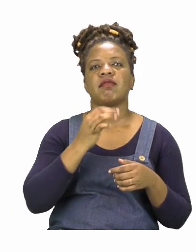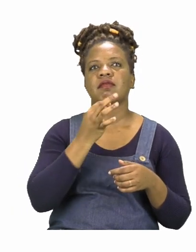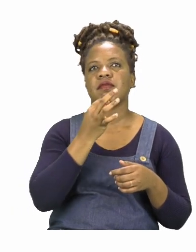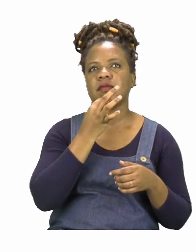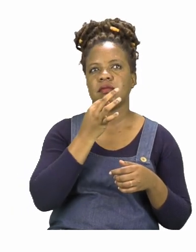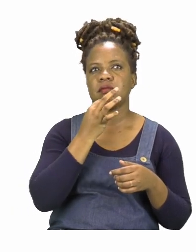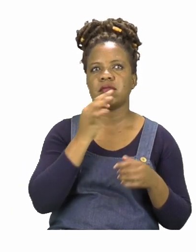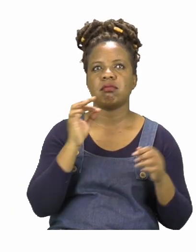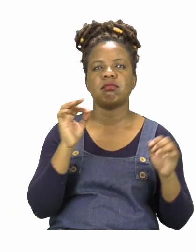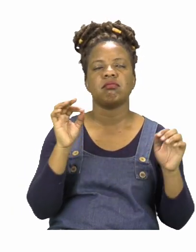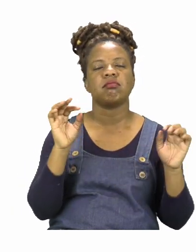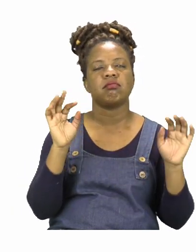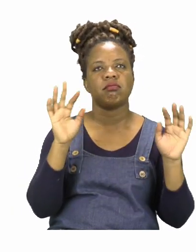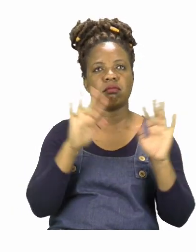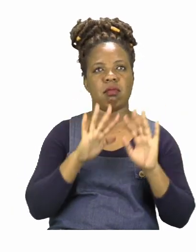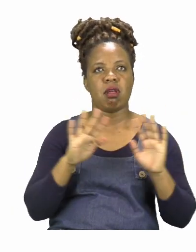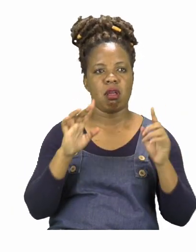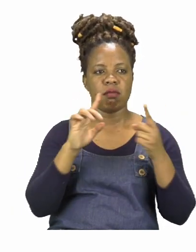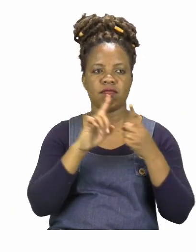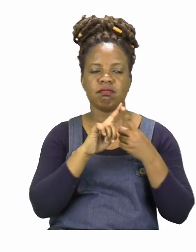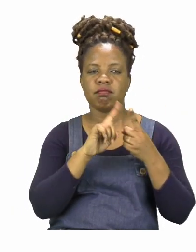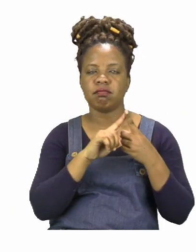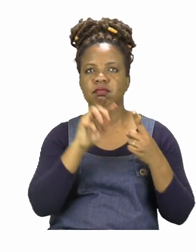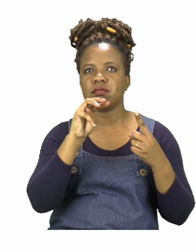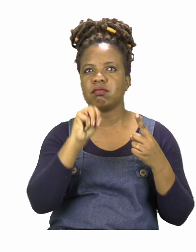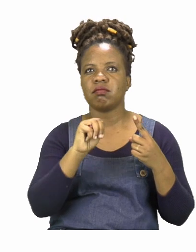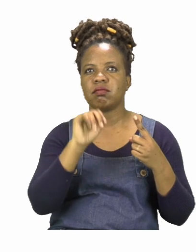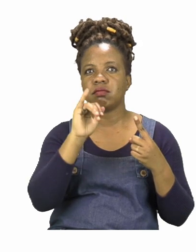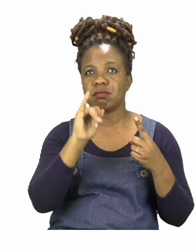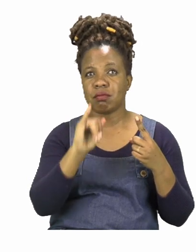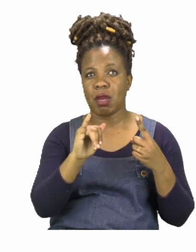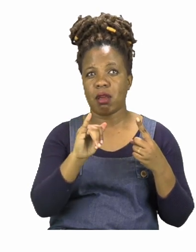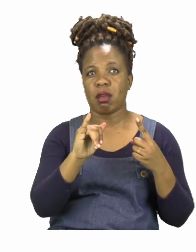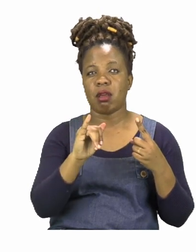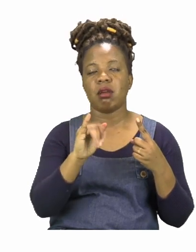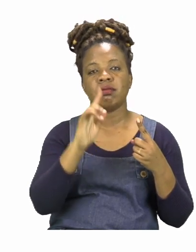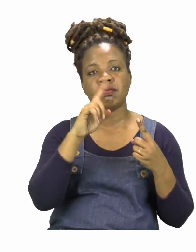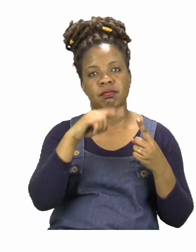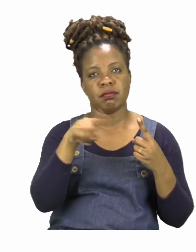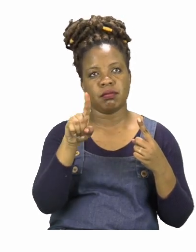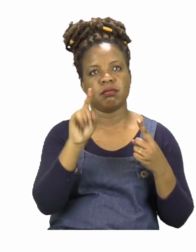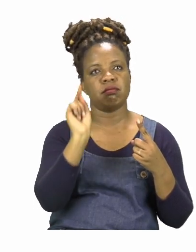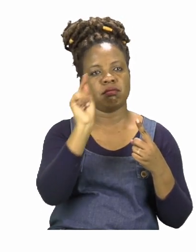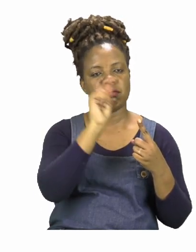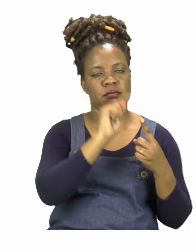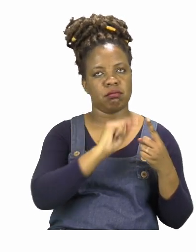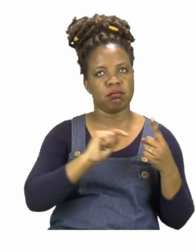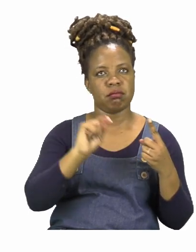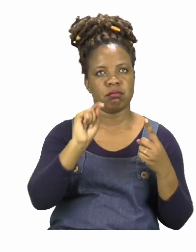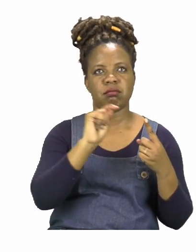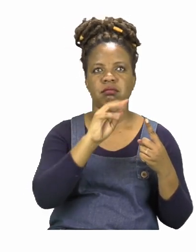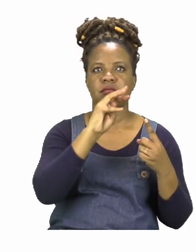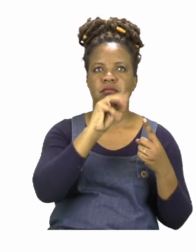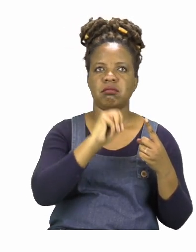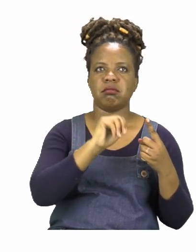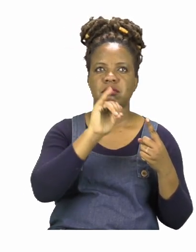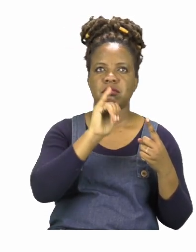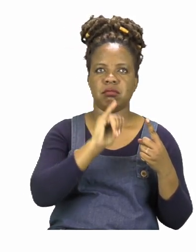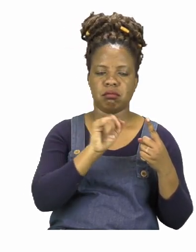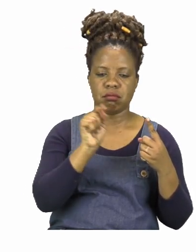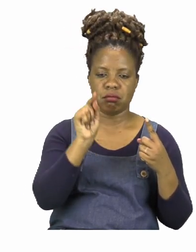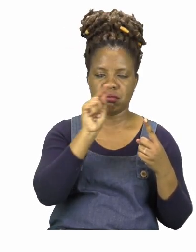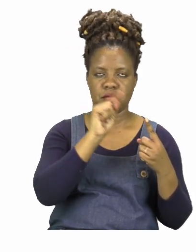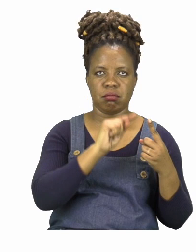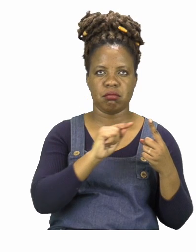Yes, my is correct. Remember, we're looking for possessive pronouns, words that show